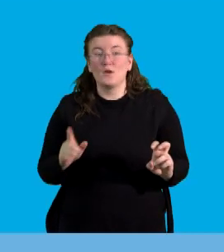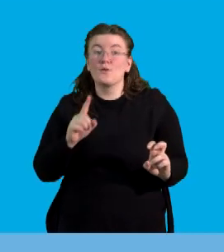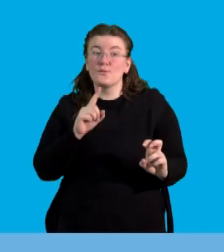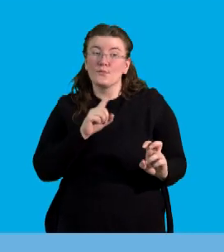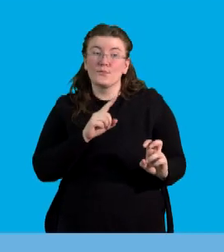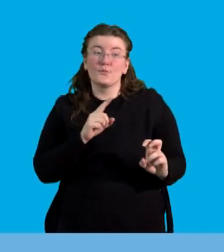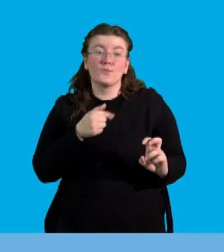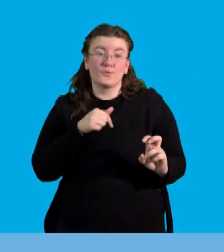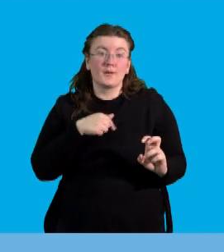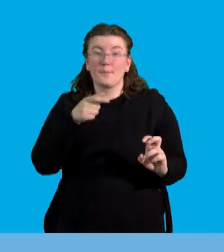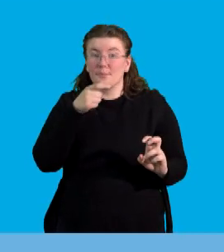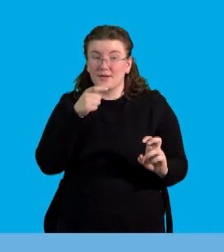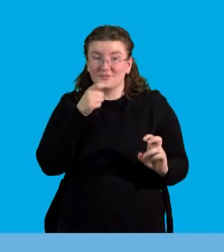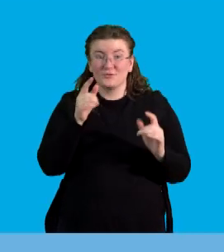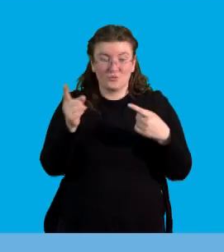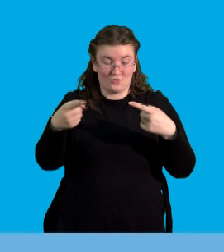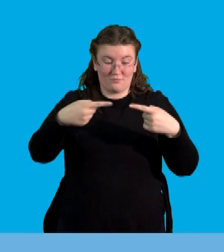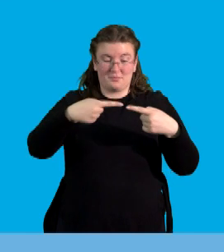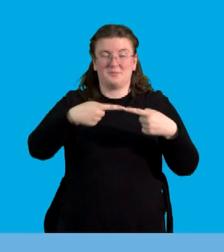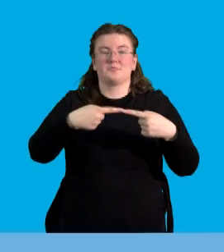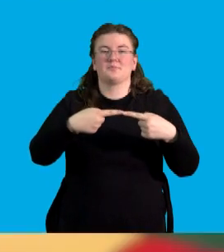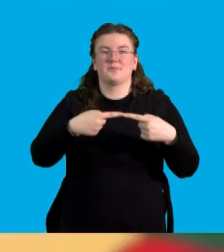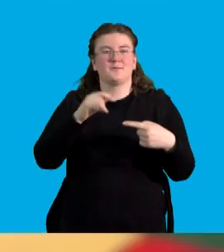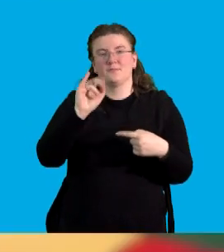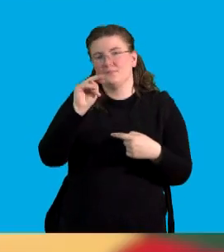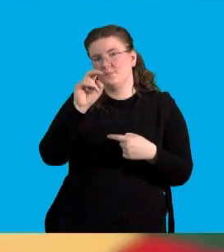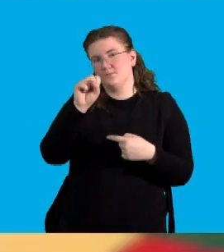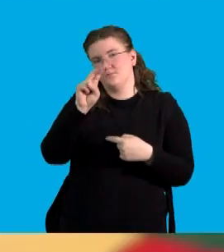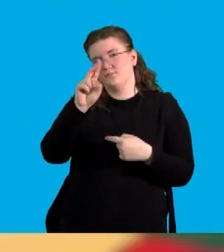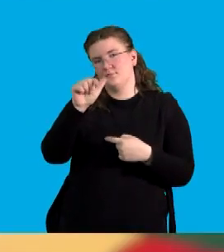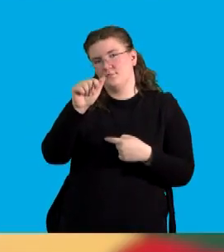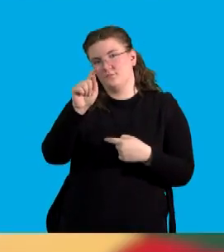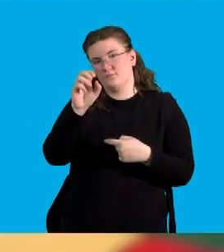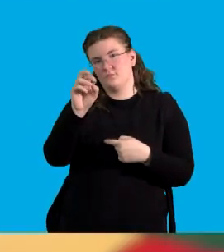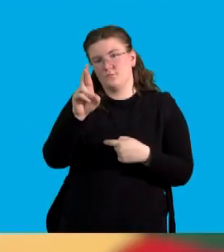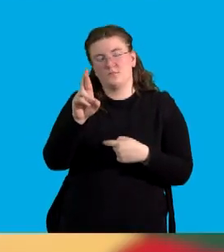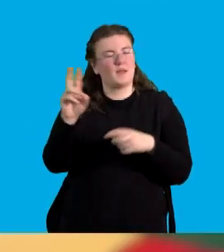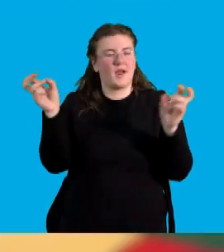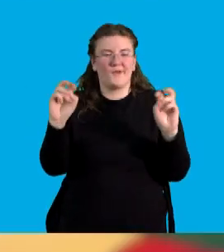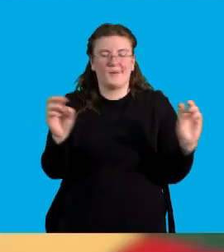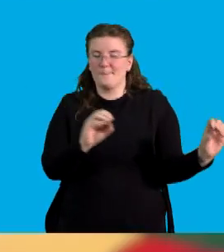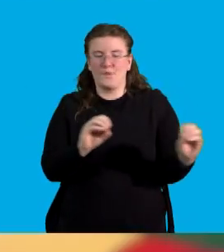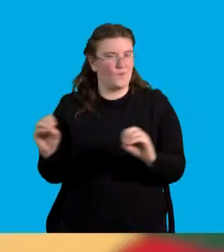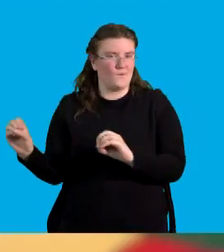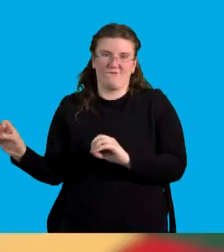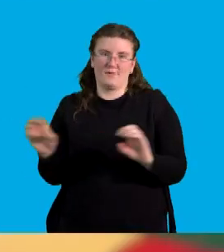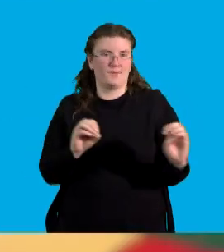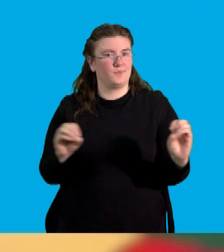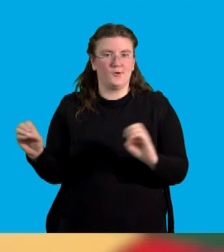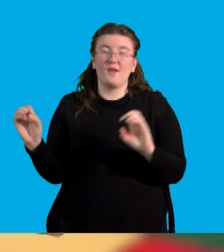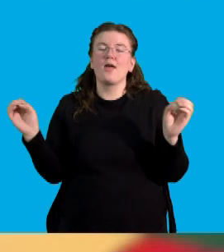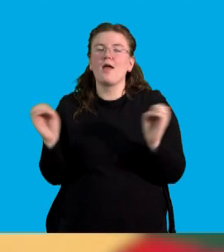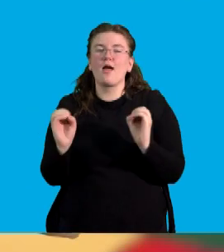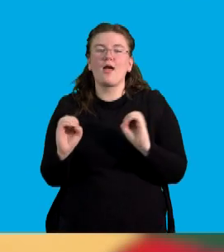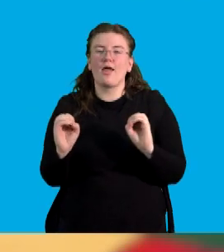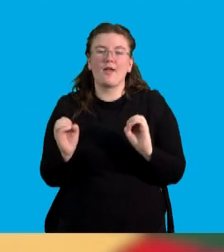we are connecting our battery to that particular substance, being an insulator, there's not going to be any movement of the electrons